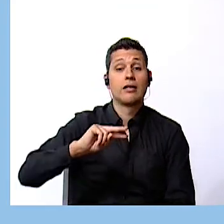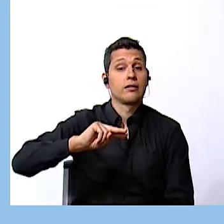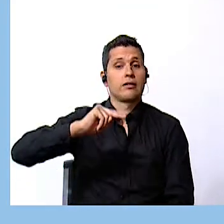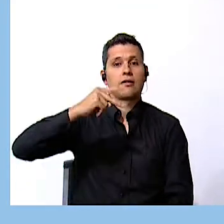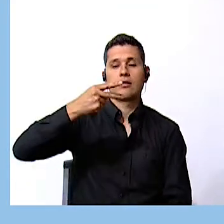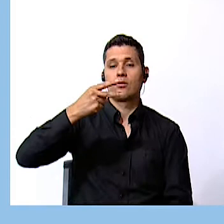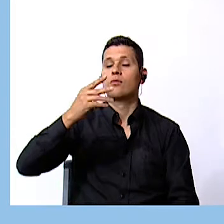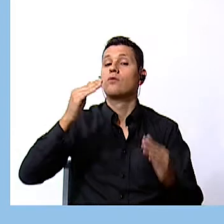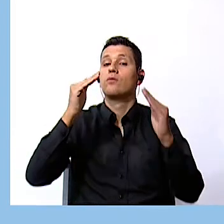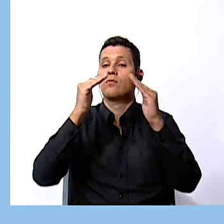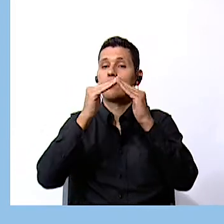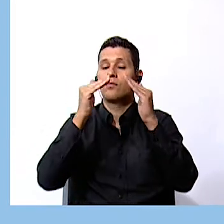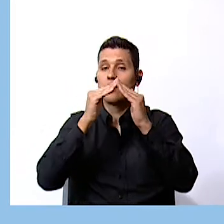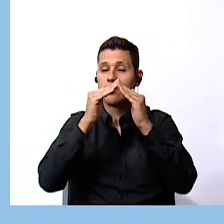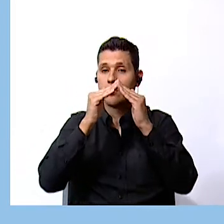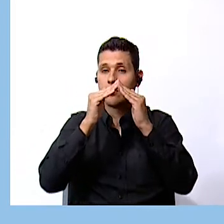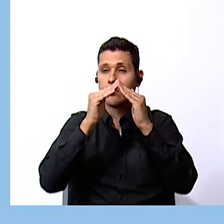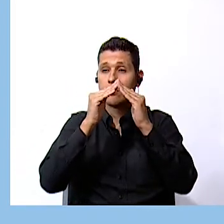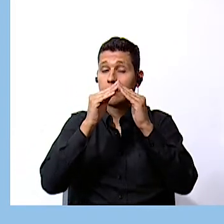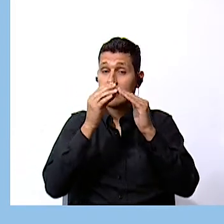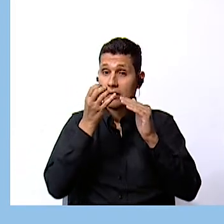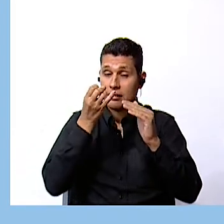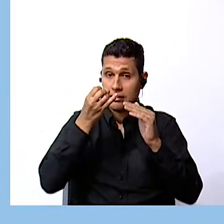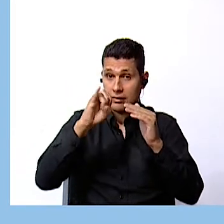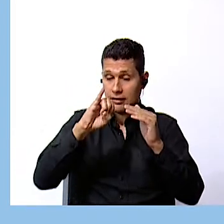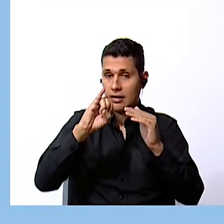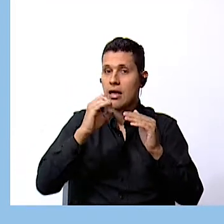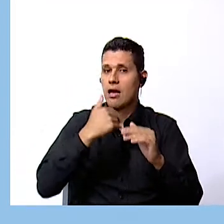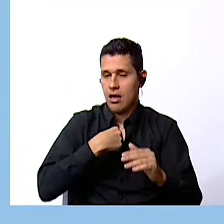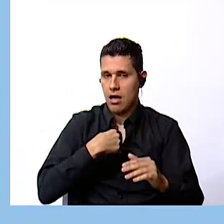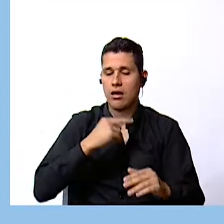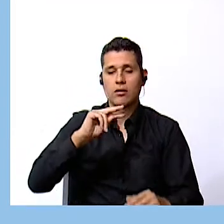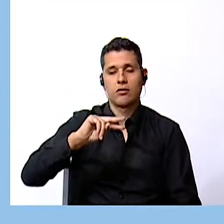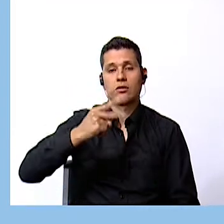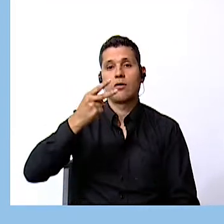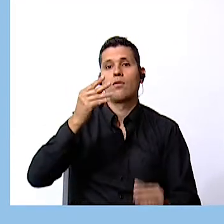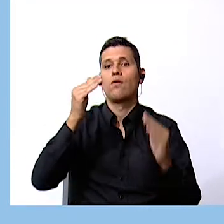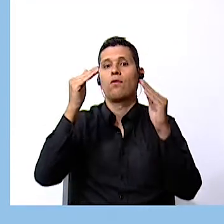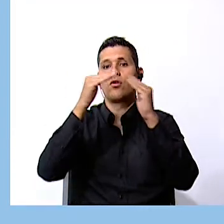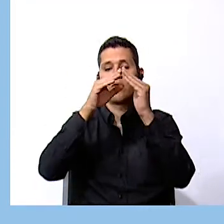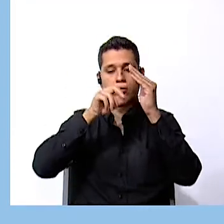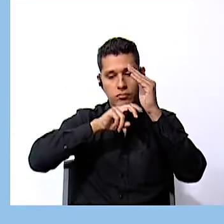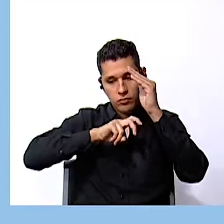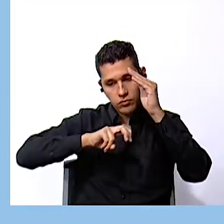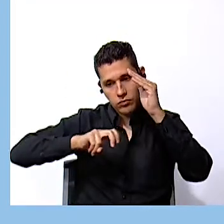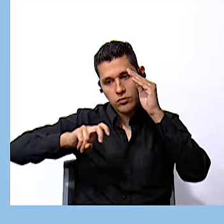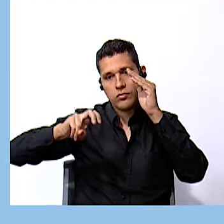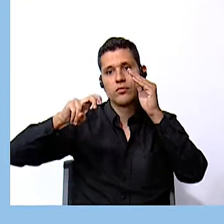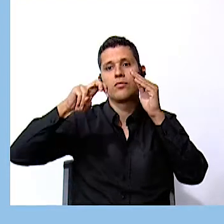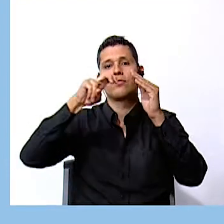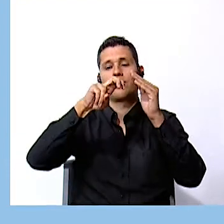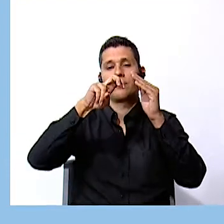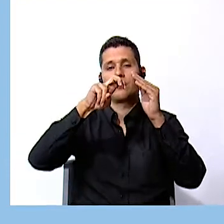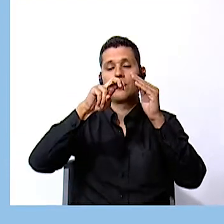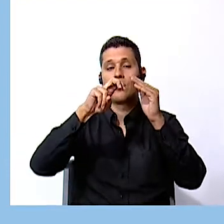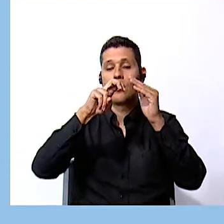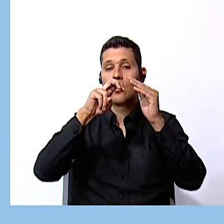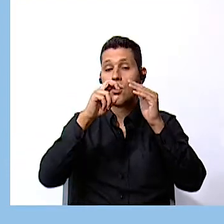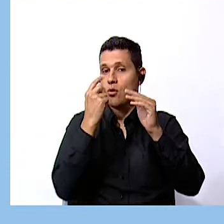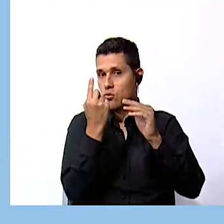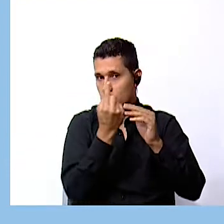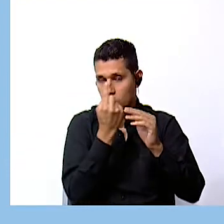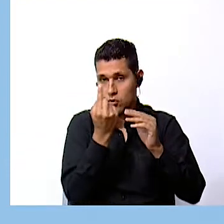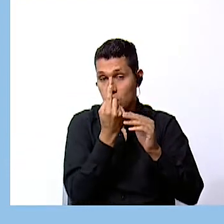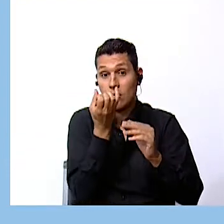floor if there is a second floor. Nos dirigimos a un segundo piso, pero solos en nuestra casa